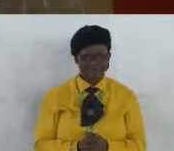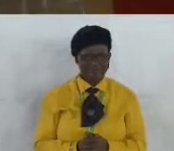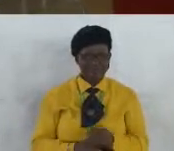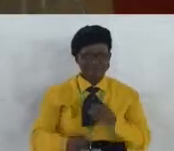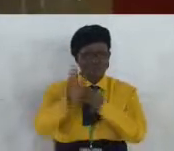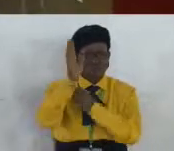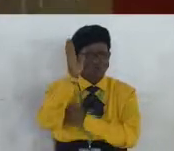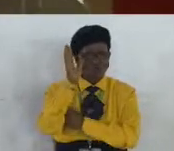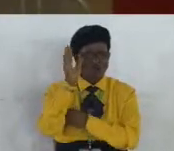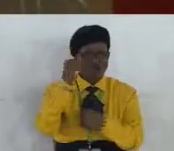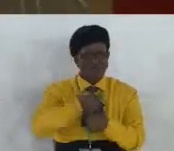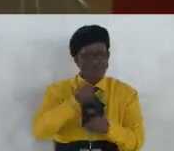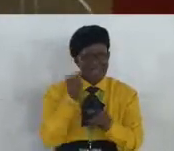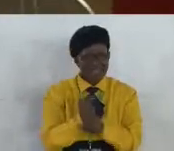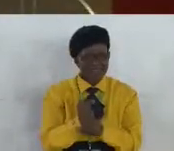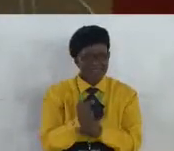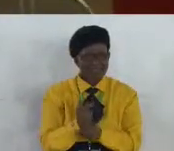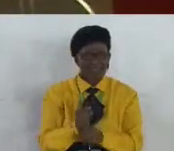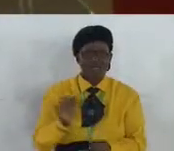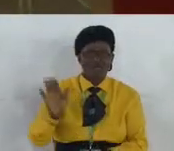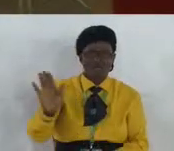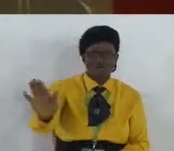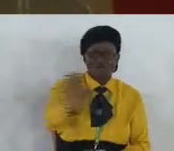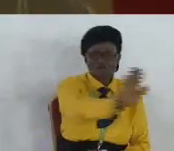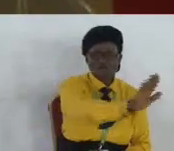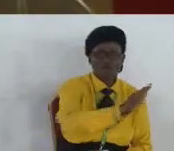God made your mouth